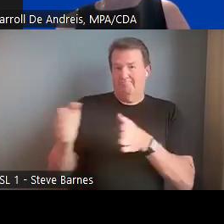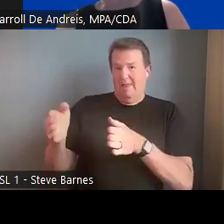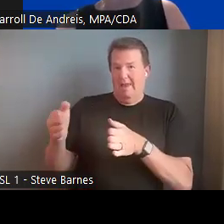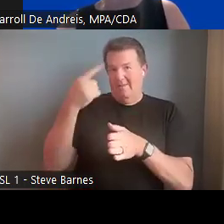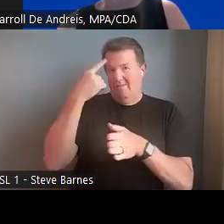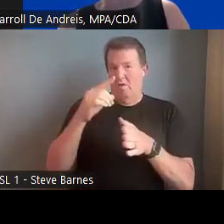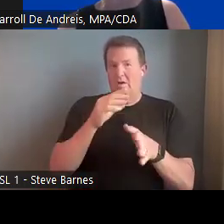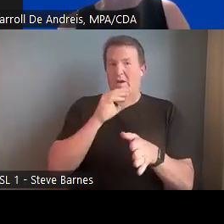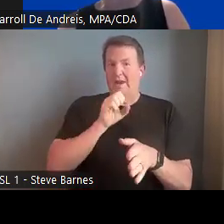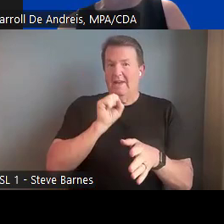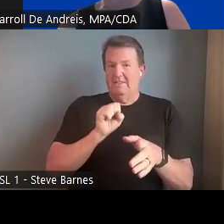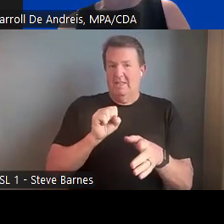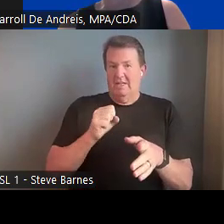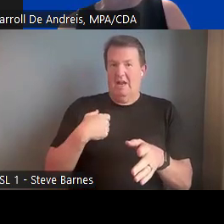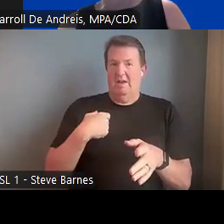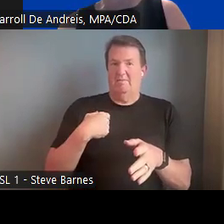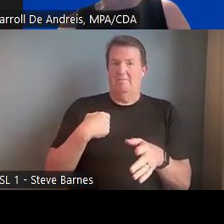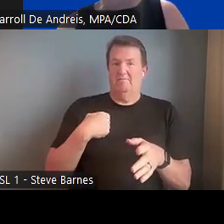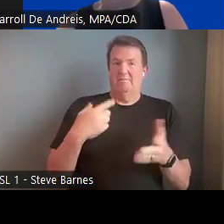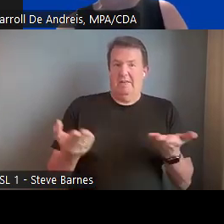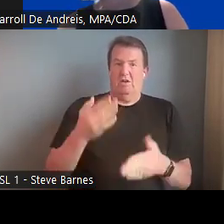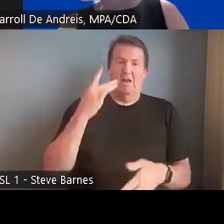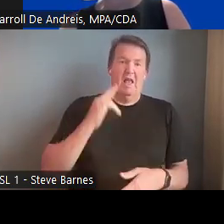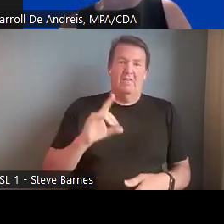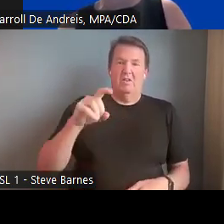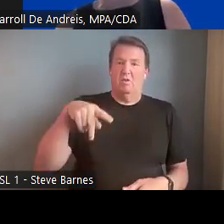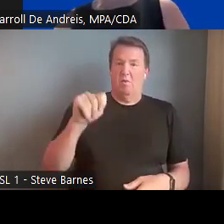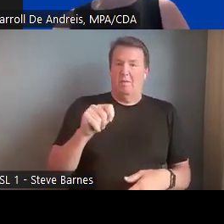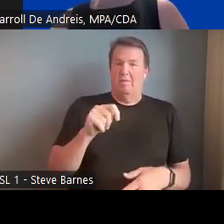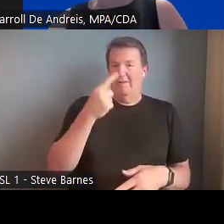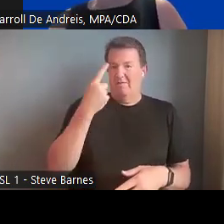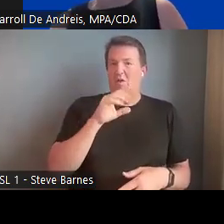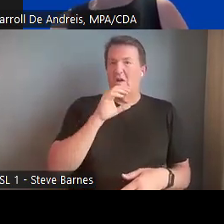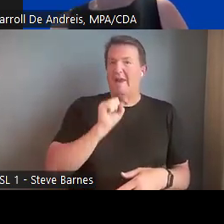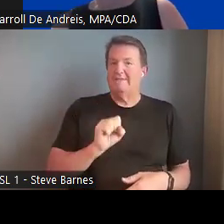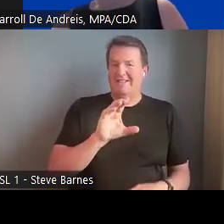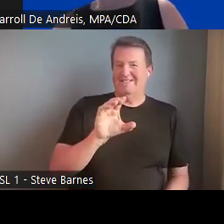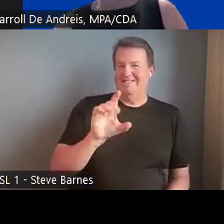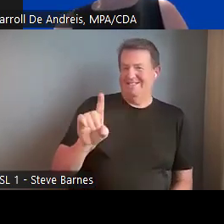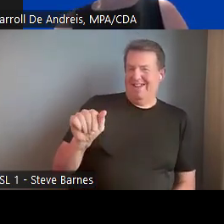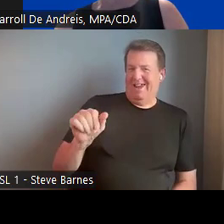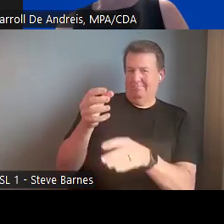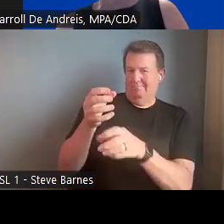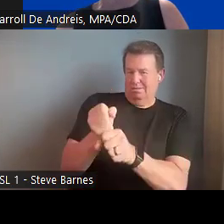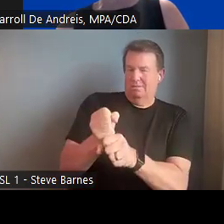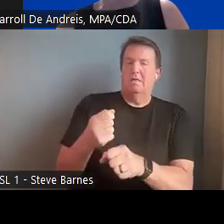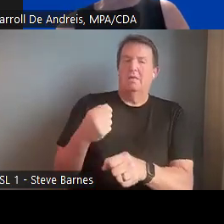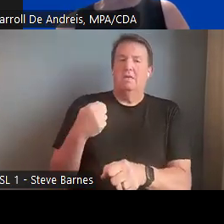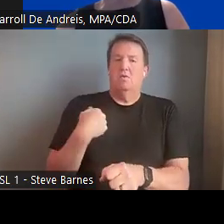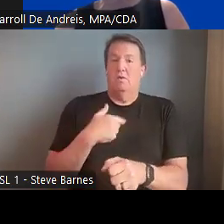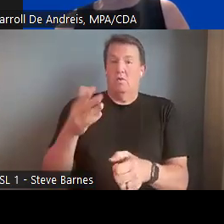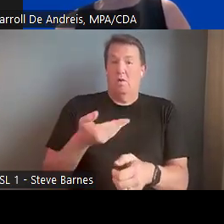Manager here at the California Department of Aging, or CDA, and we welcome you to this virtual